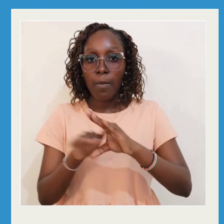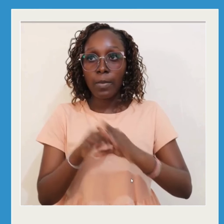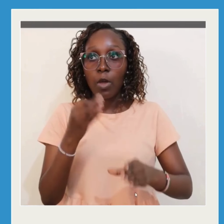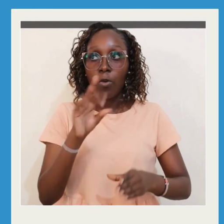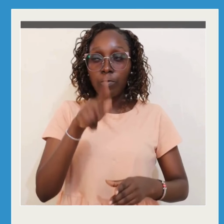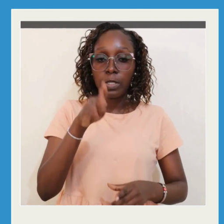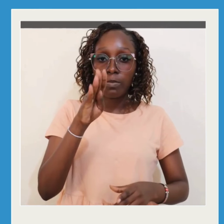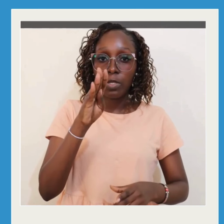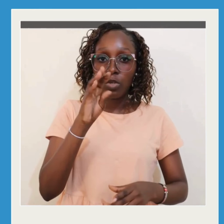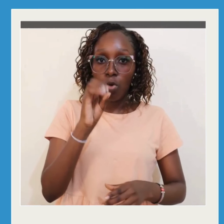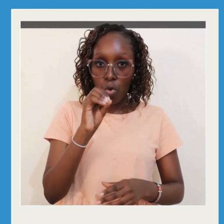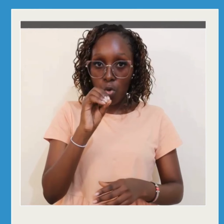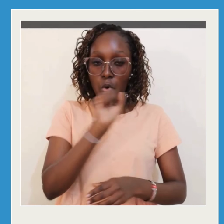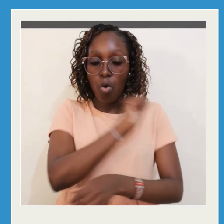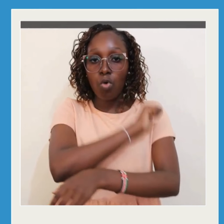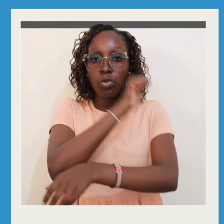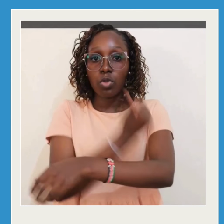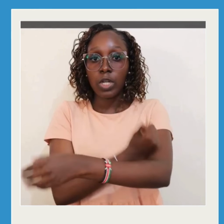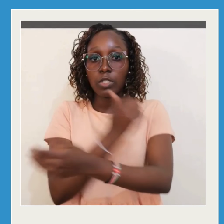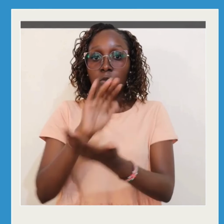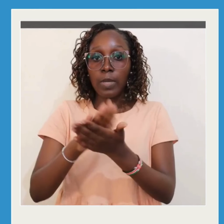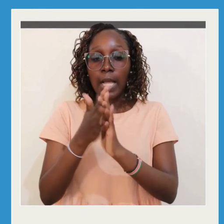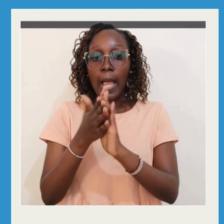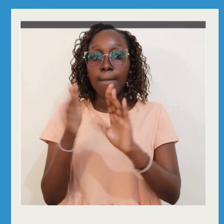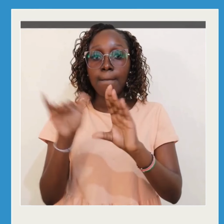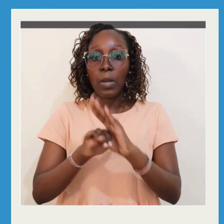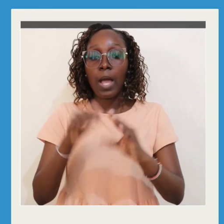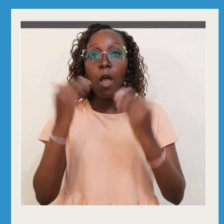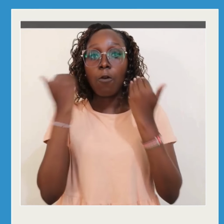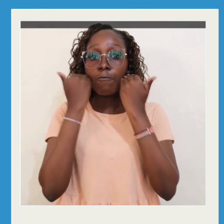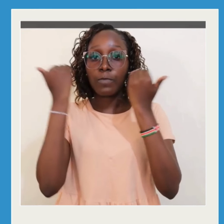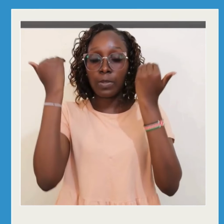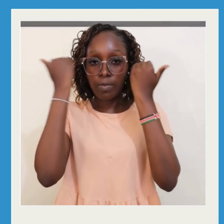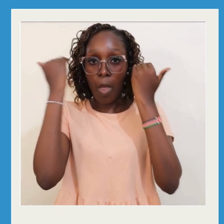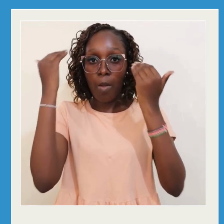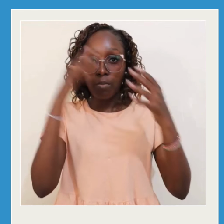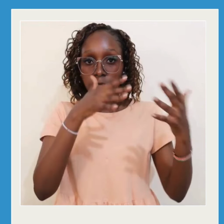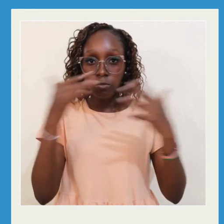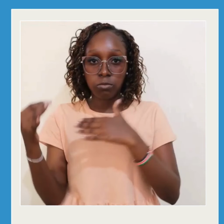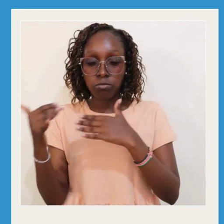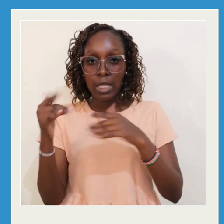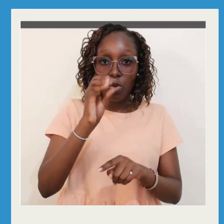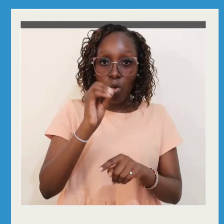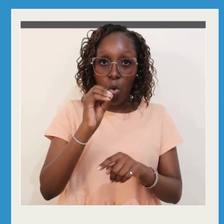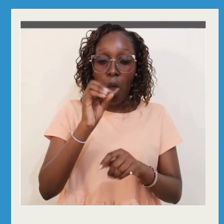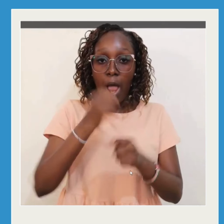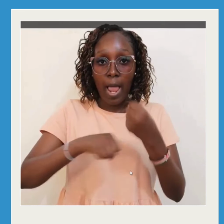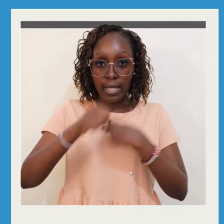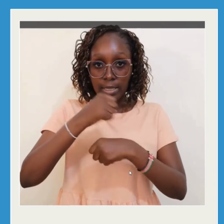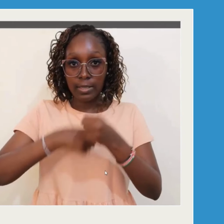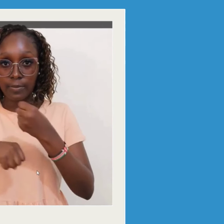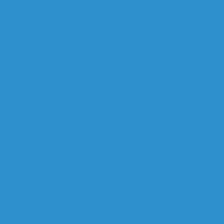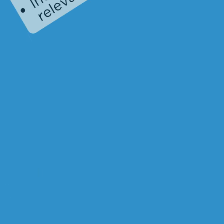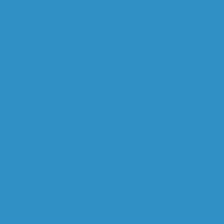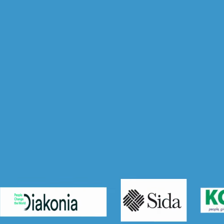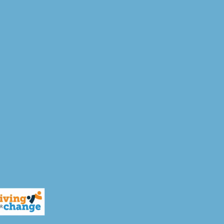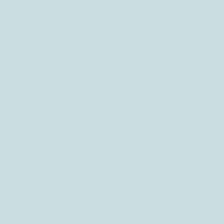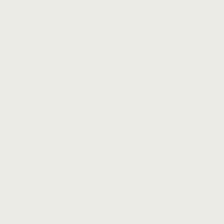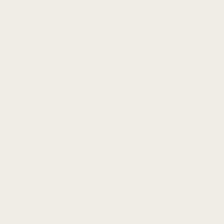a member of the PBO authority from serving on the tribunal and safeguards against conflict of